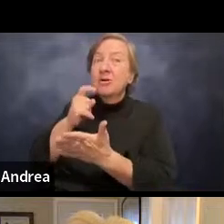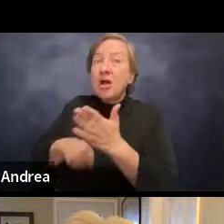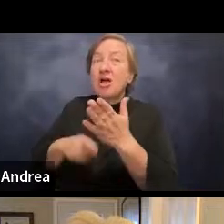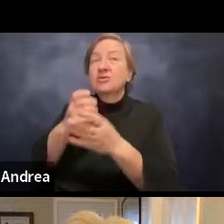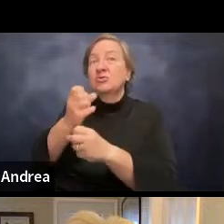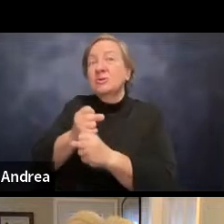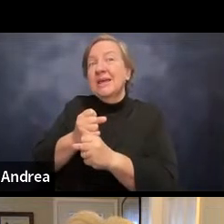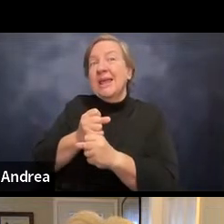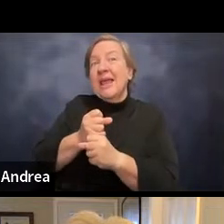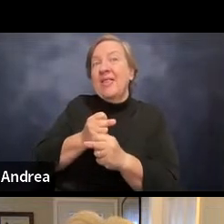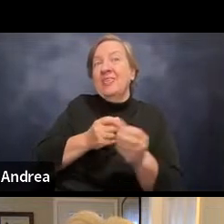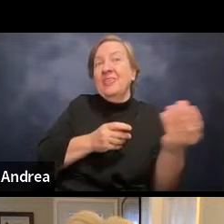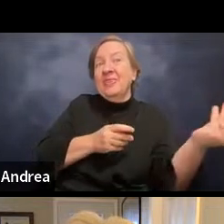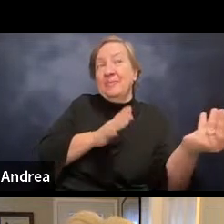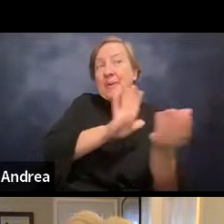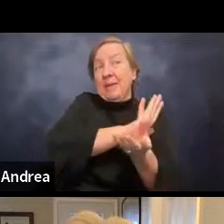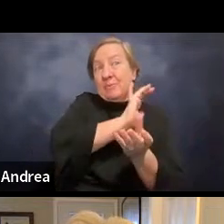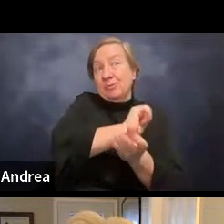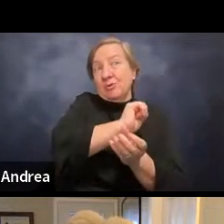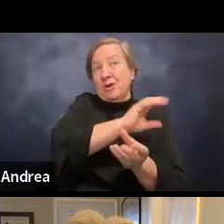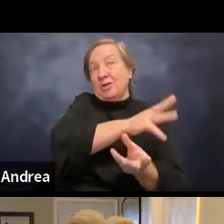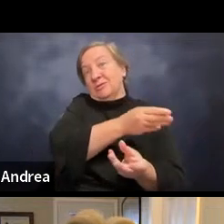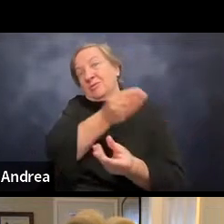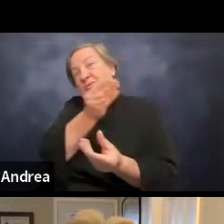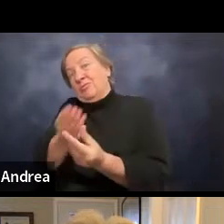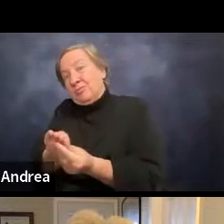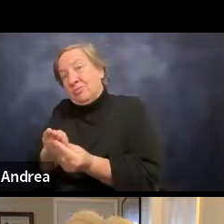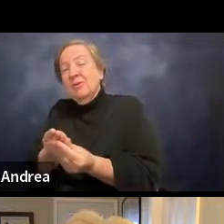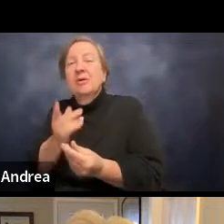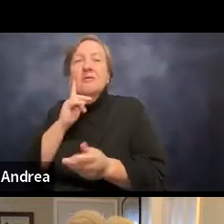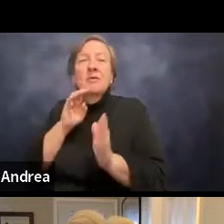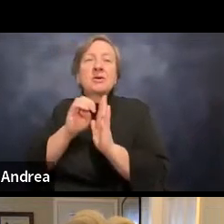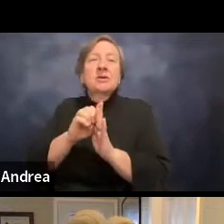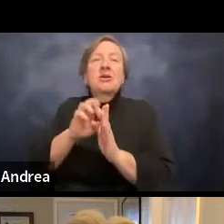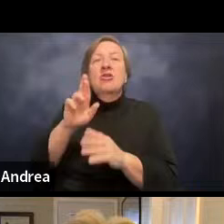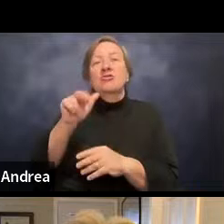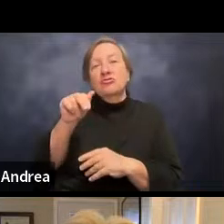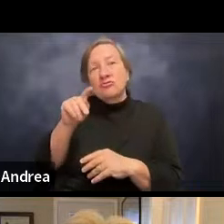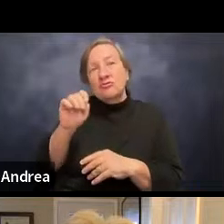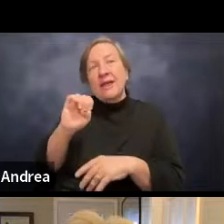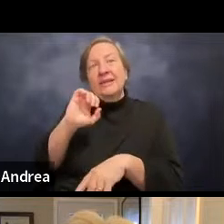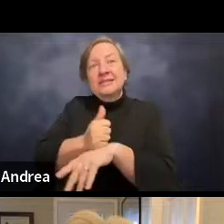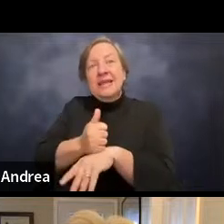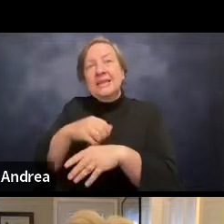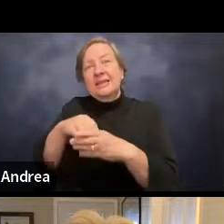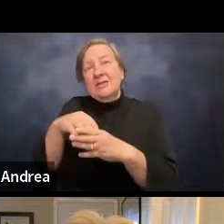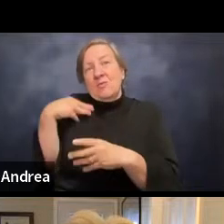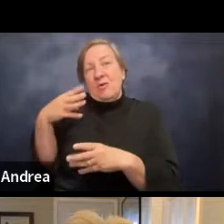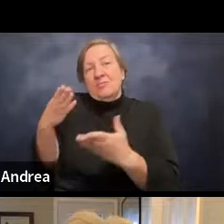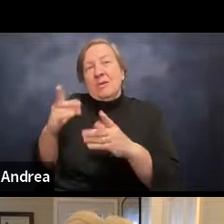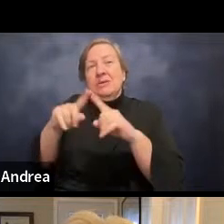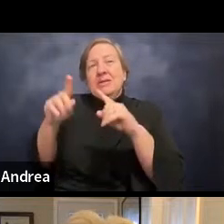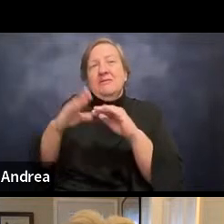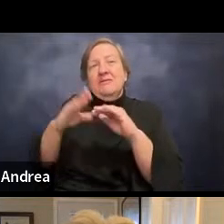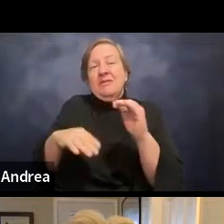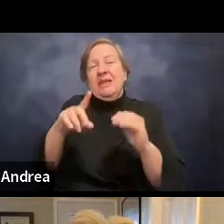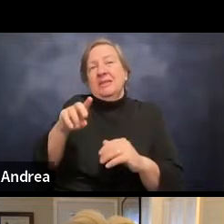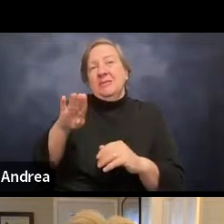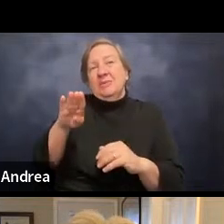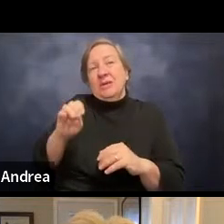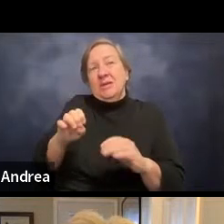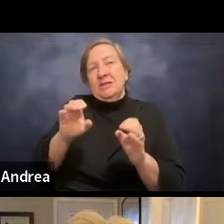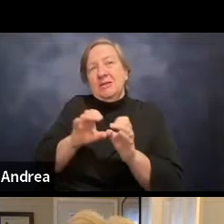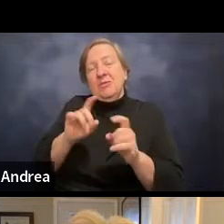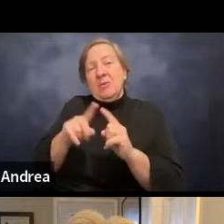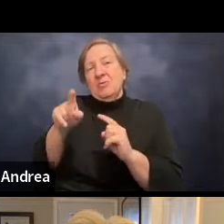the information to inform that. So like rate setting in Washington, which may be a little bit separate from DBE certification, but you